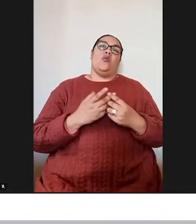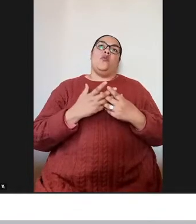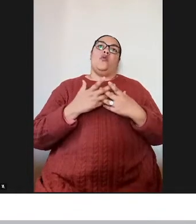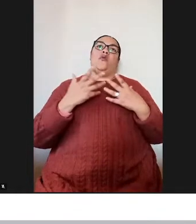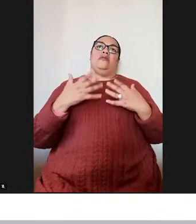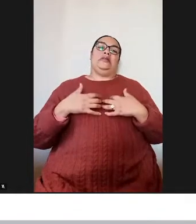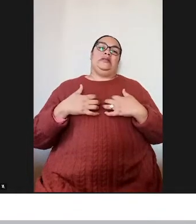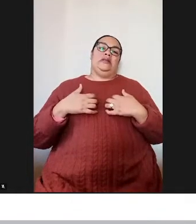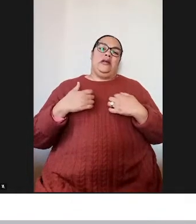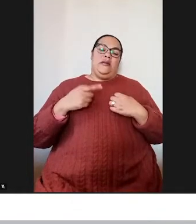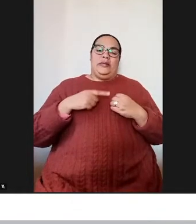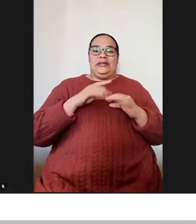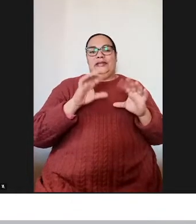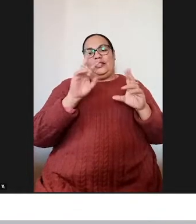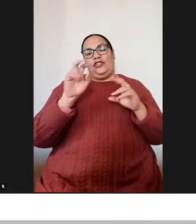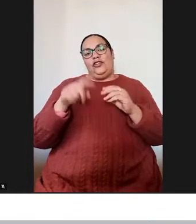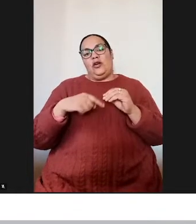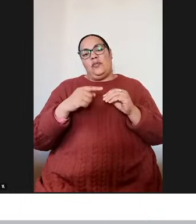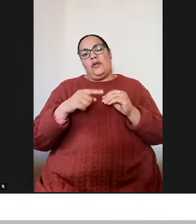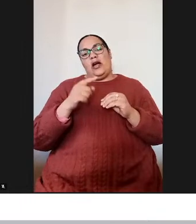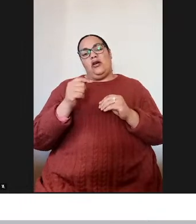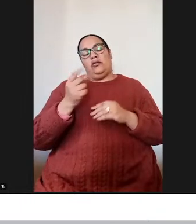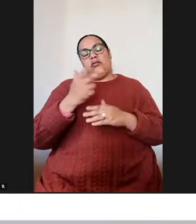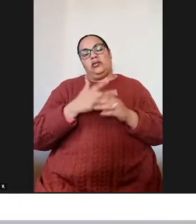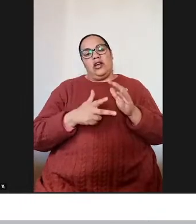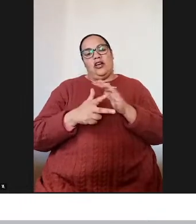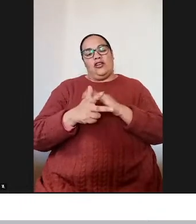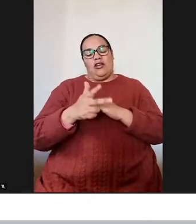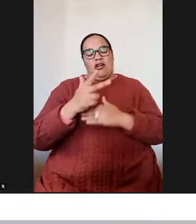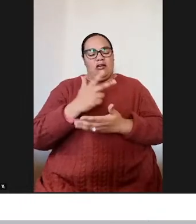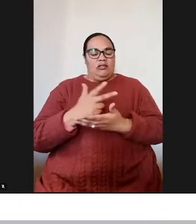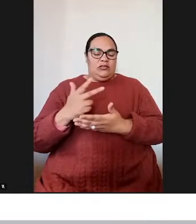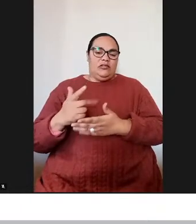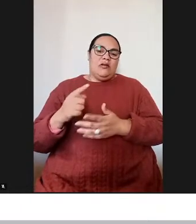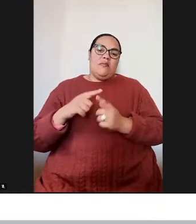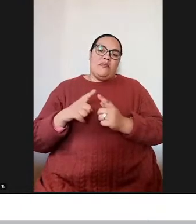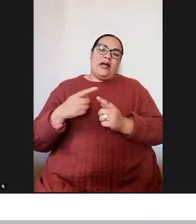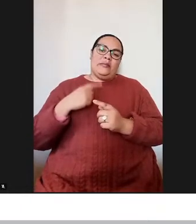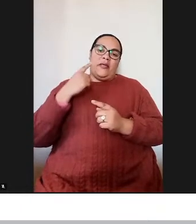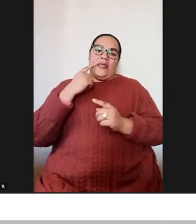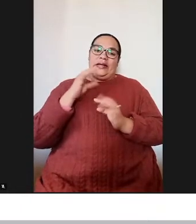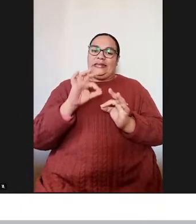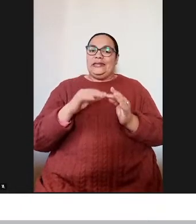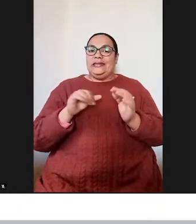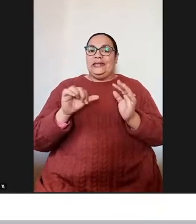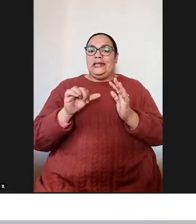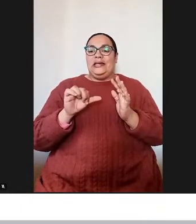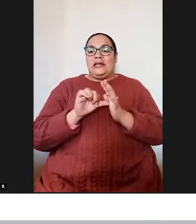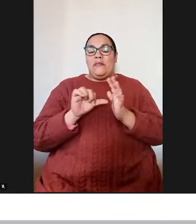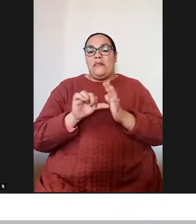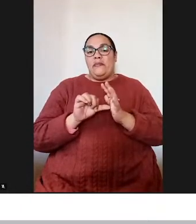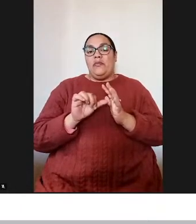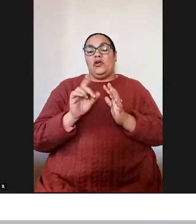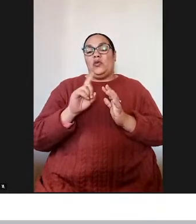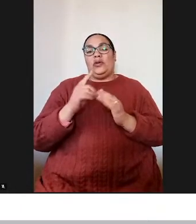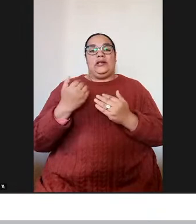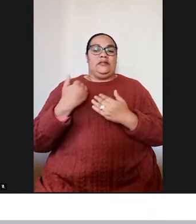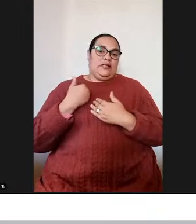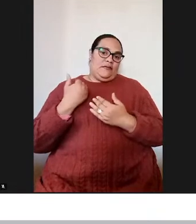the issue of the garage, but I think it's a matter of safety.